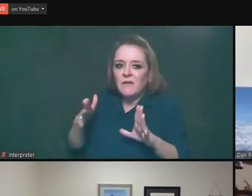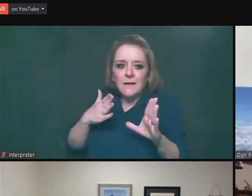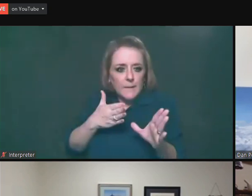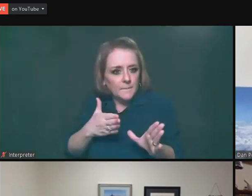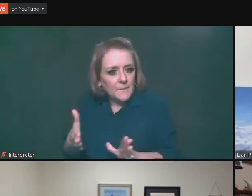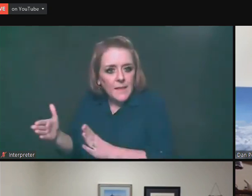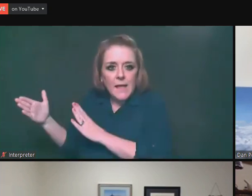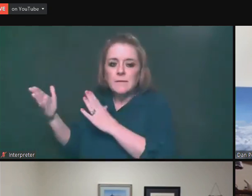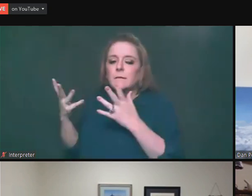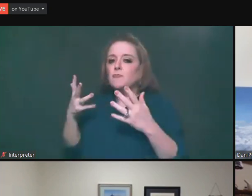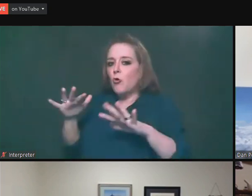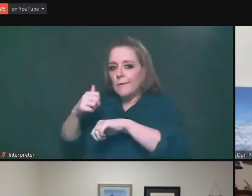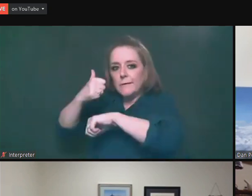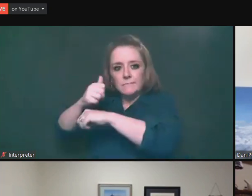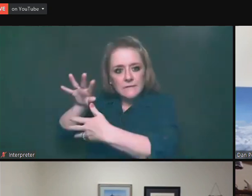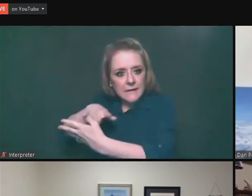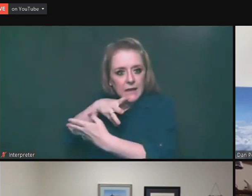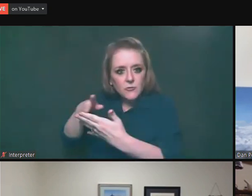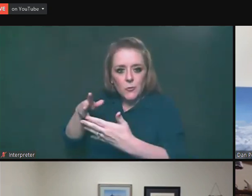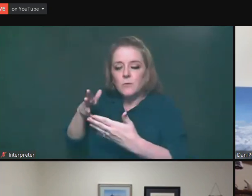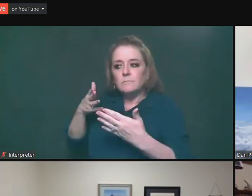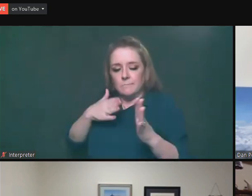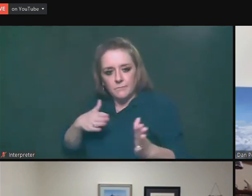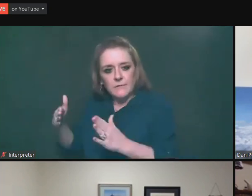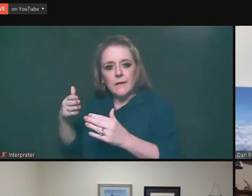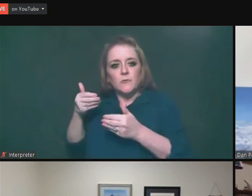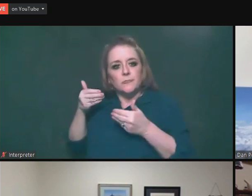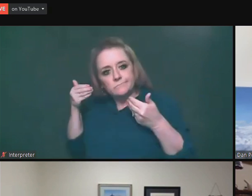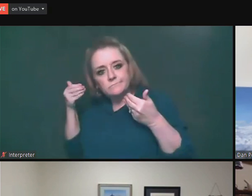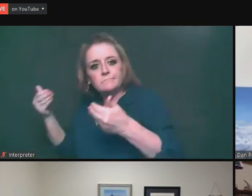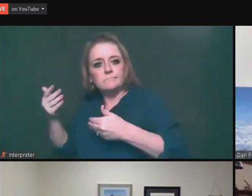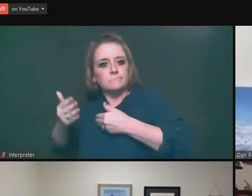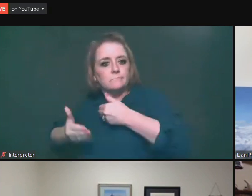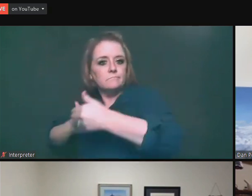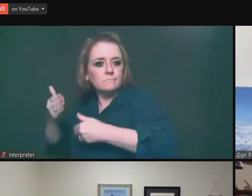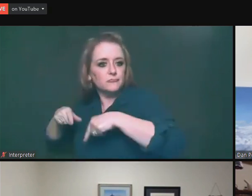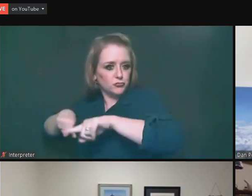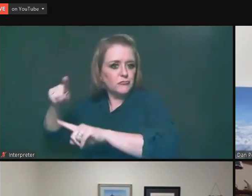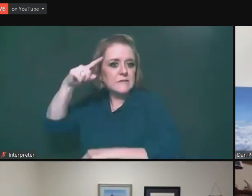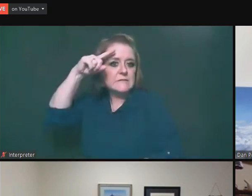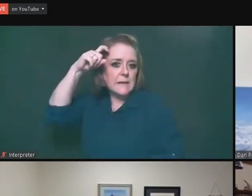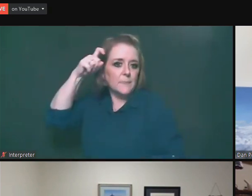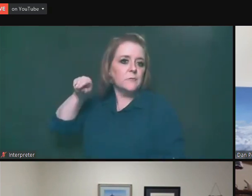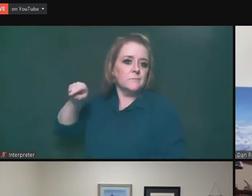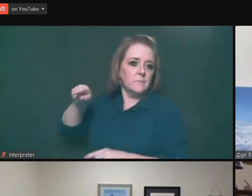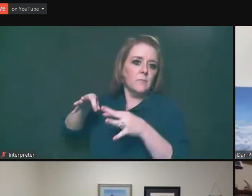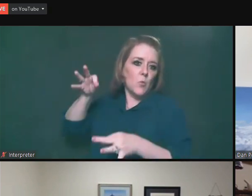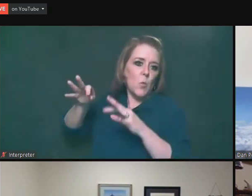planning stages of continuing to go forward this summer here at the courthouse lawn.